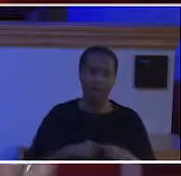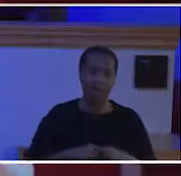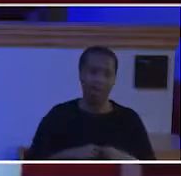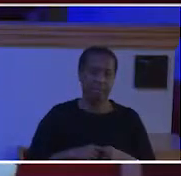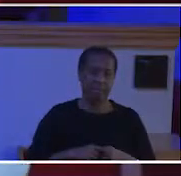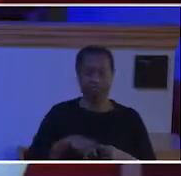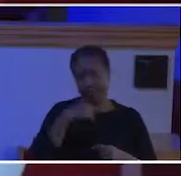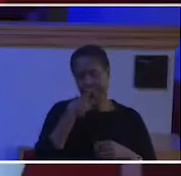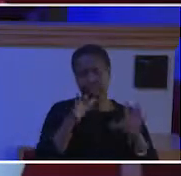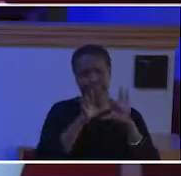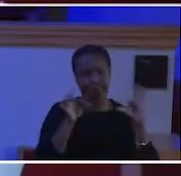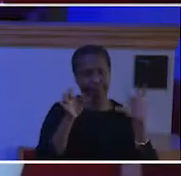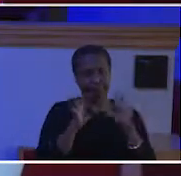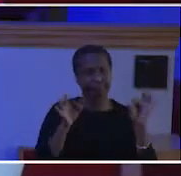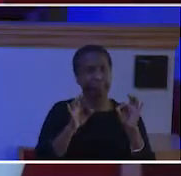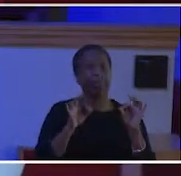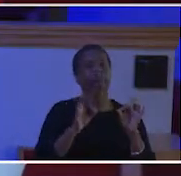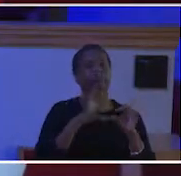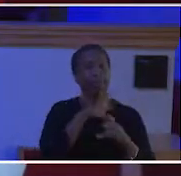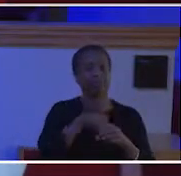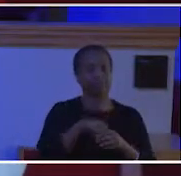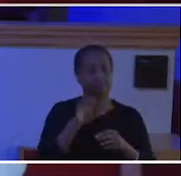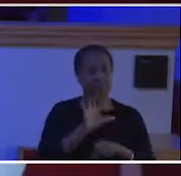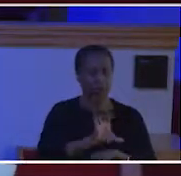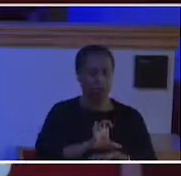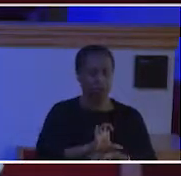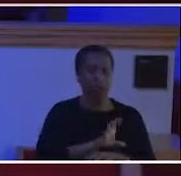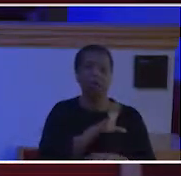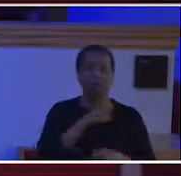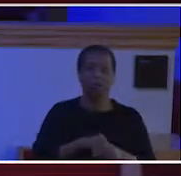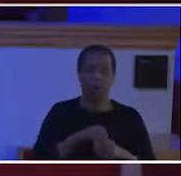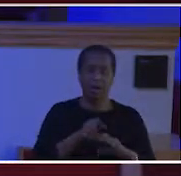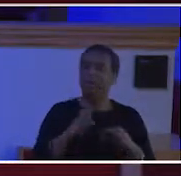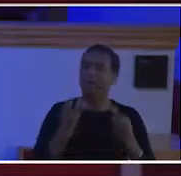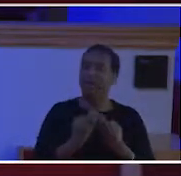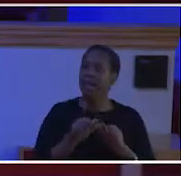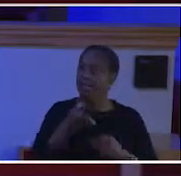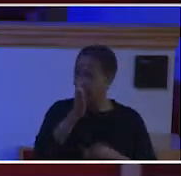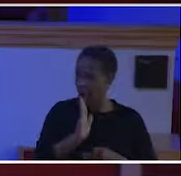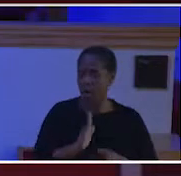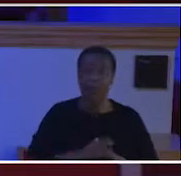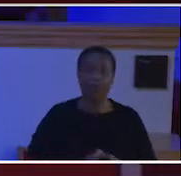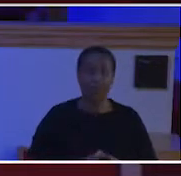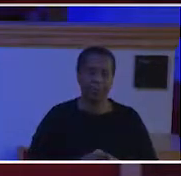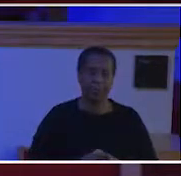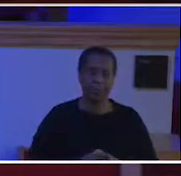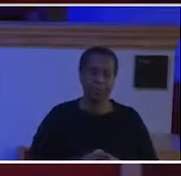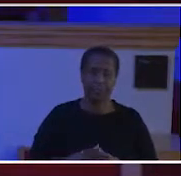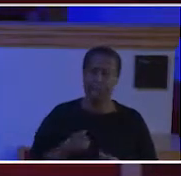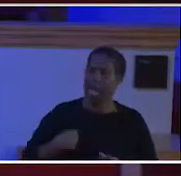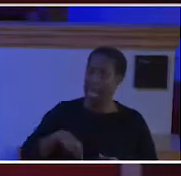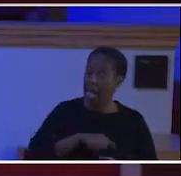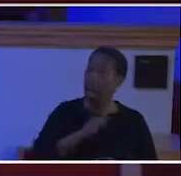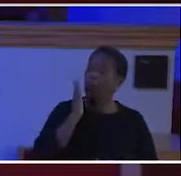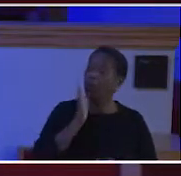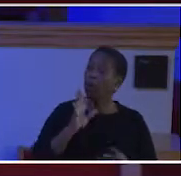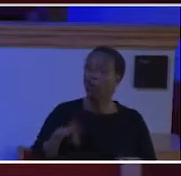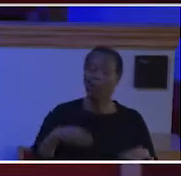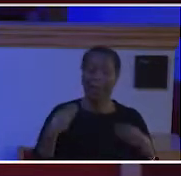your intention to become a part of the church and a part of the family of God. And we'll